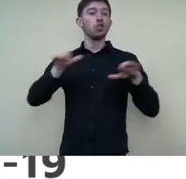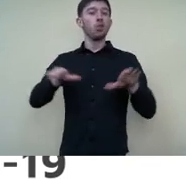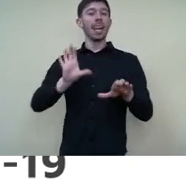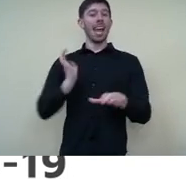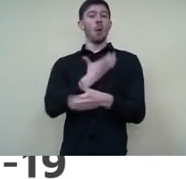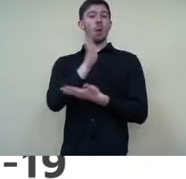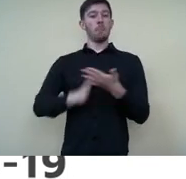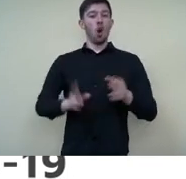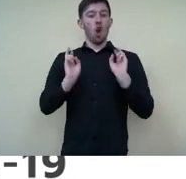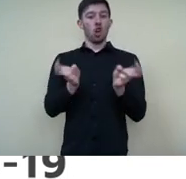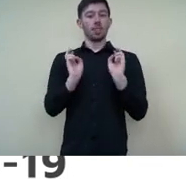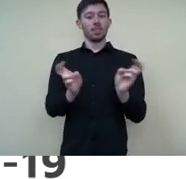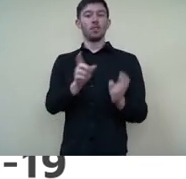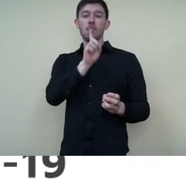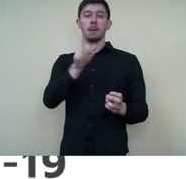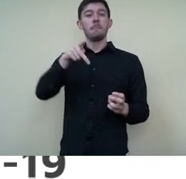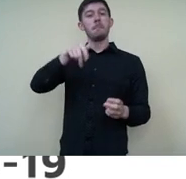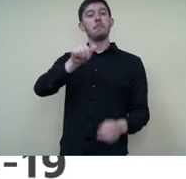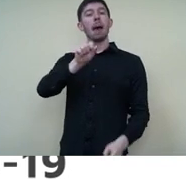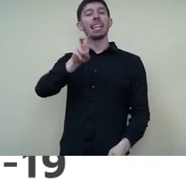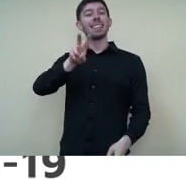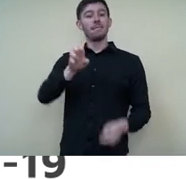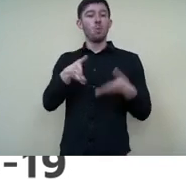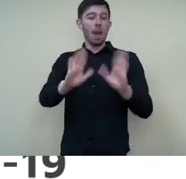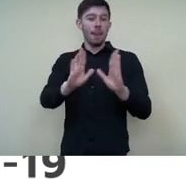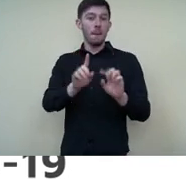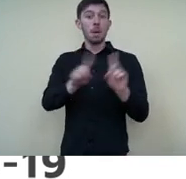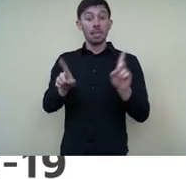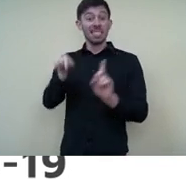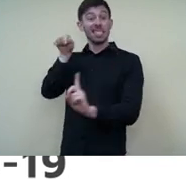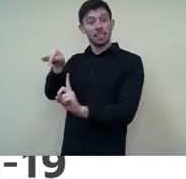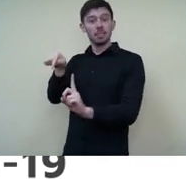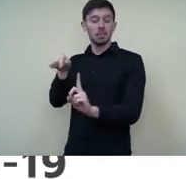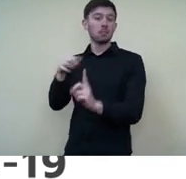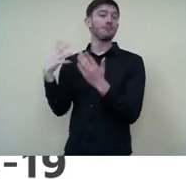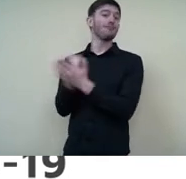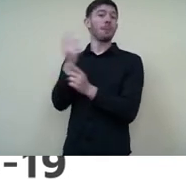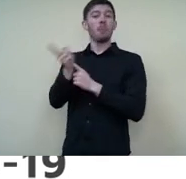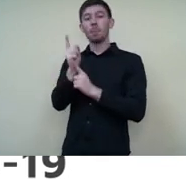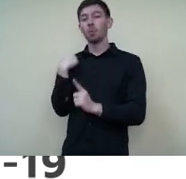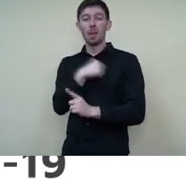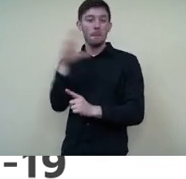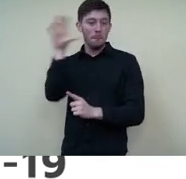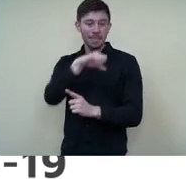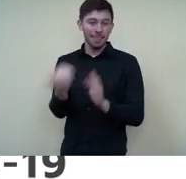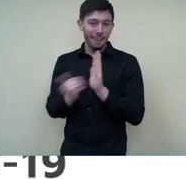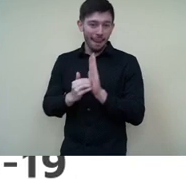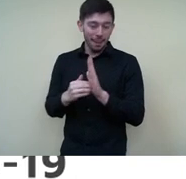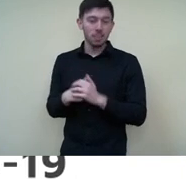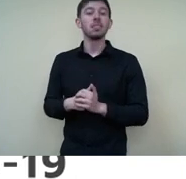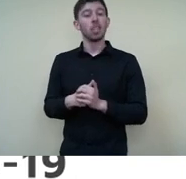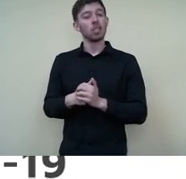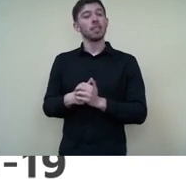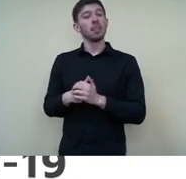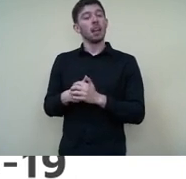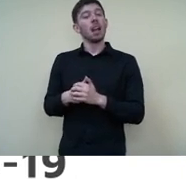in a very passive way. And then the last one is getting back to the moments we miss, right? That's entirely different from joining the fight or you're less of a